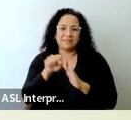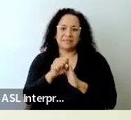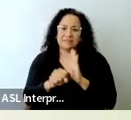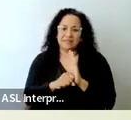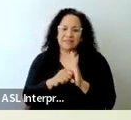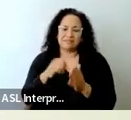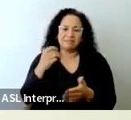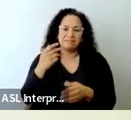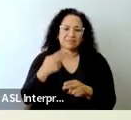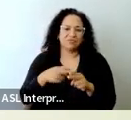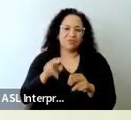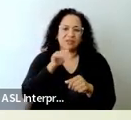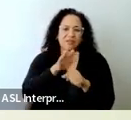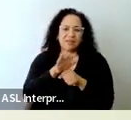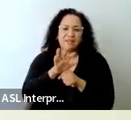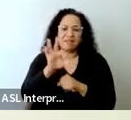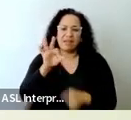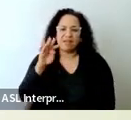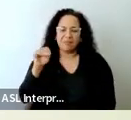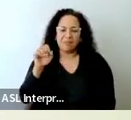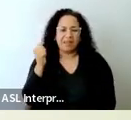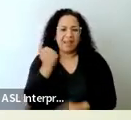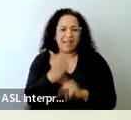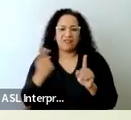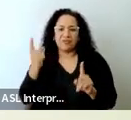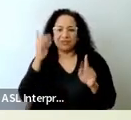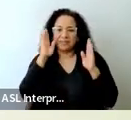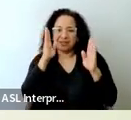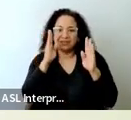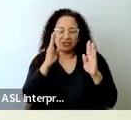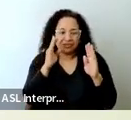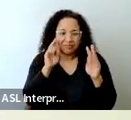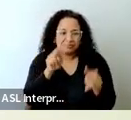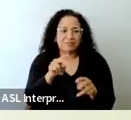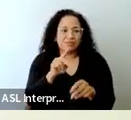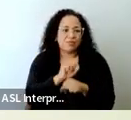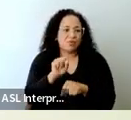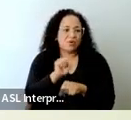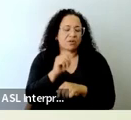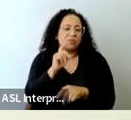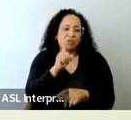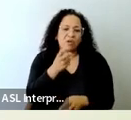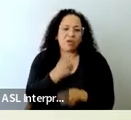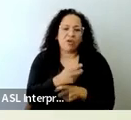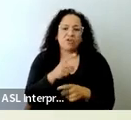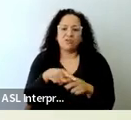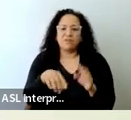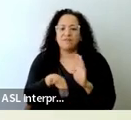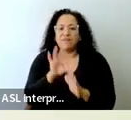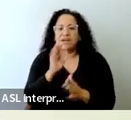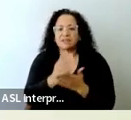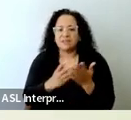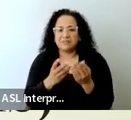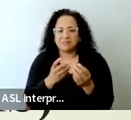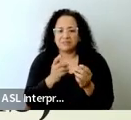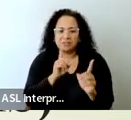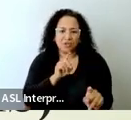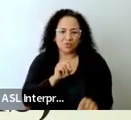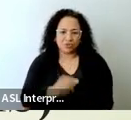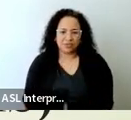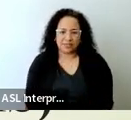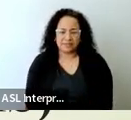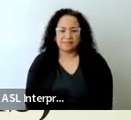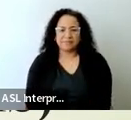with FMS, and it has everyone's attention. Everyone is working really hard to find some solutions. Next slide.